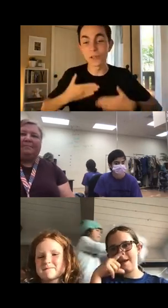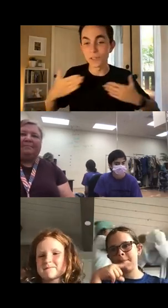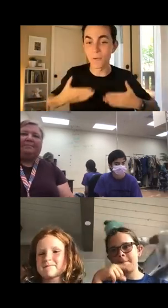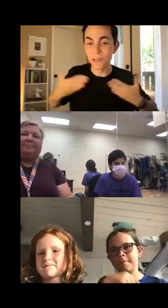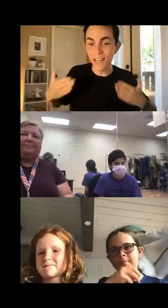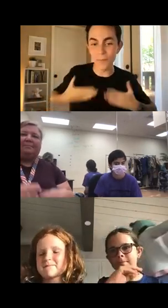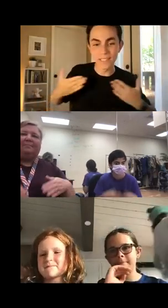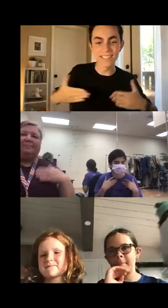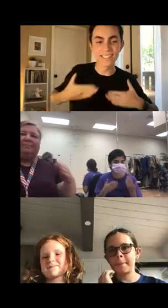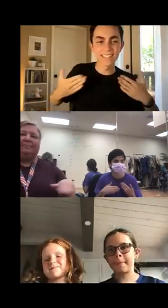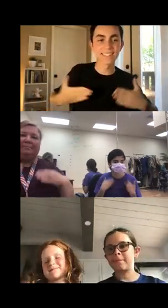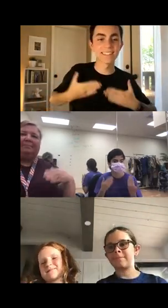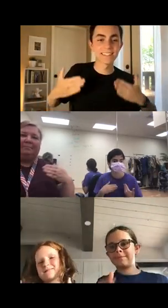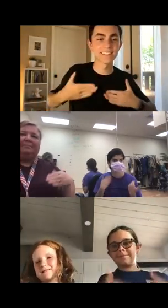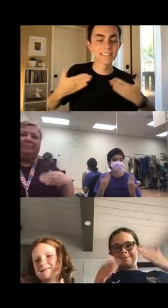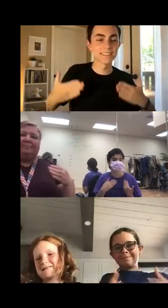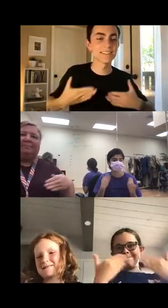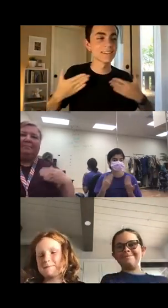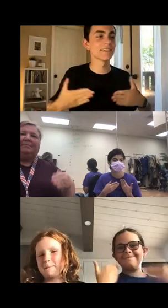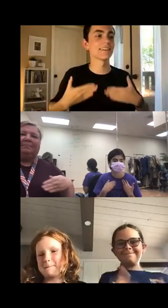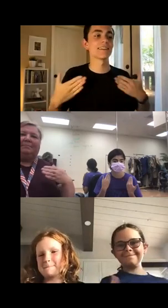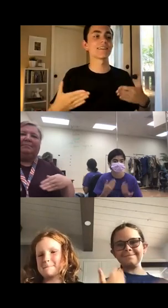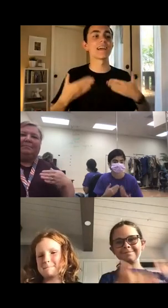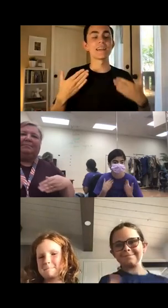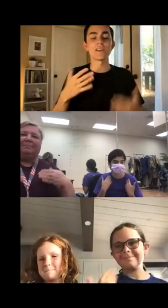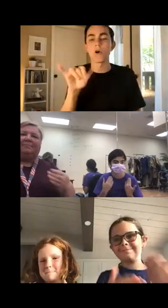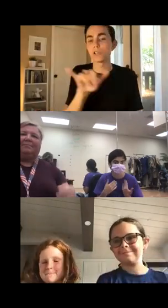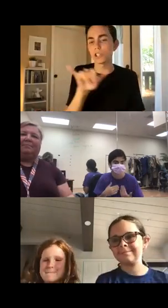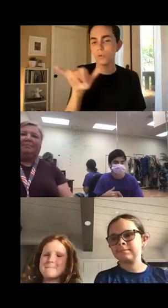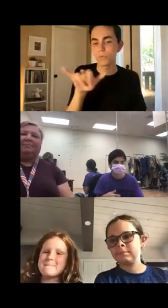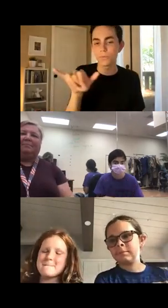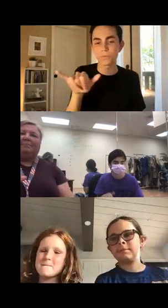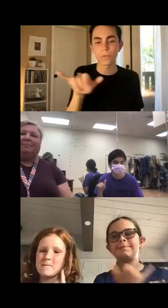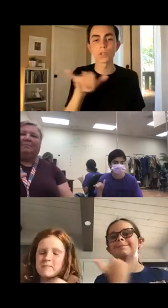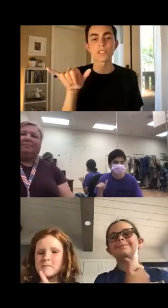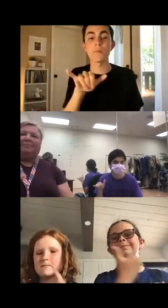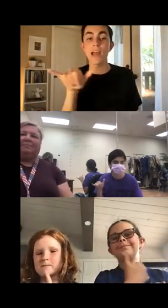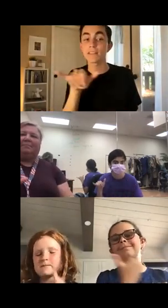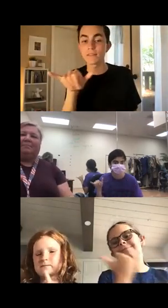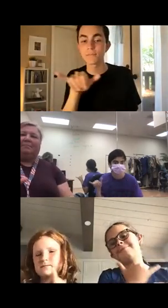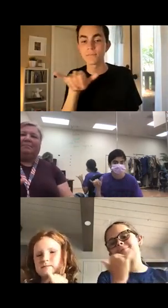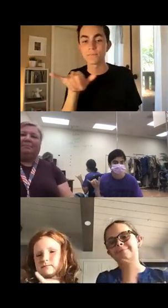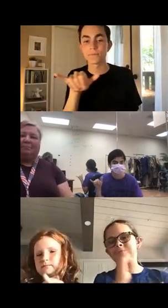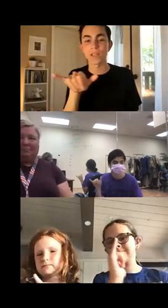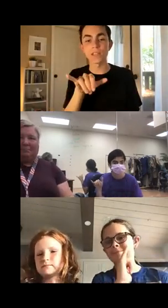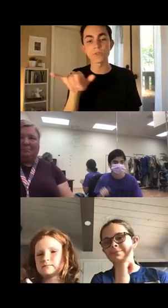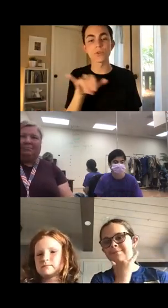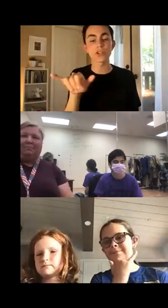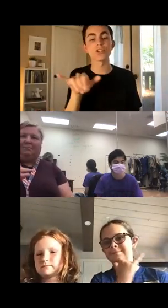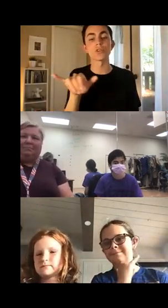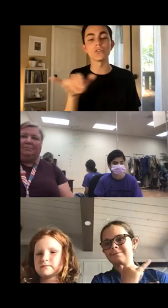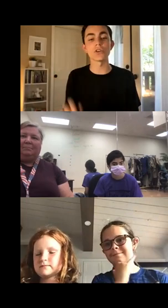Happy, we learned that one, happy. And then also, or same as. And this